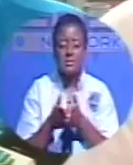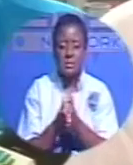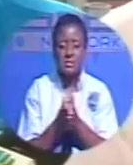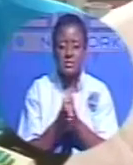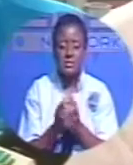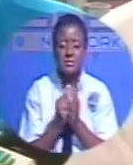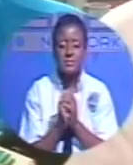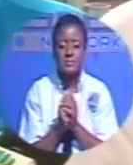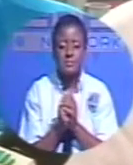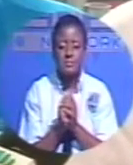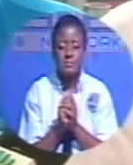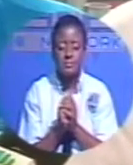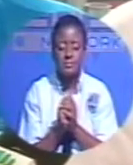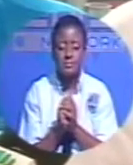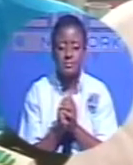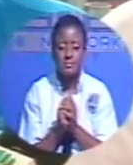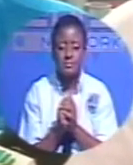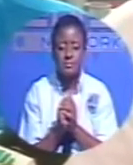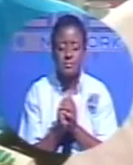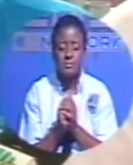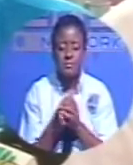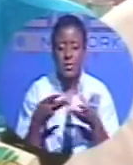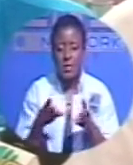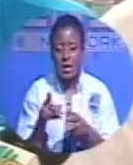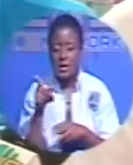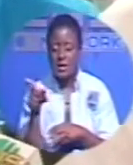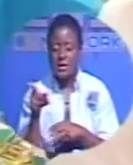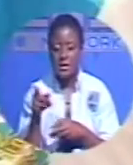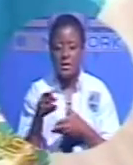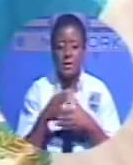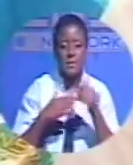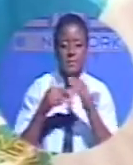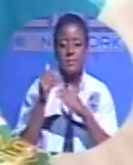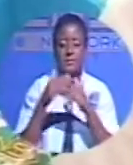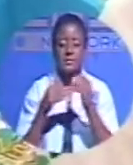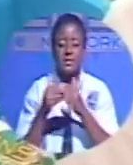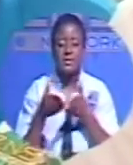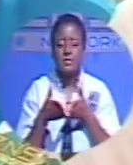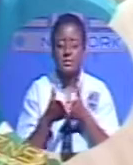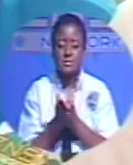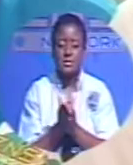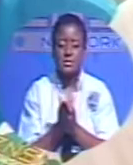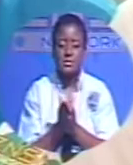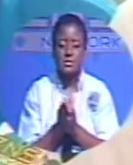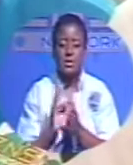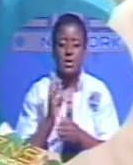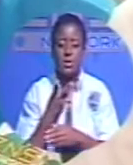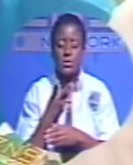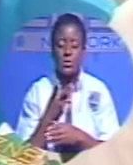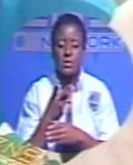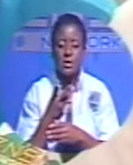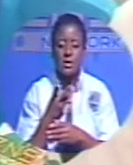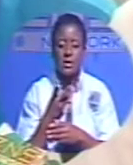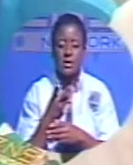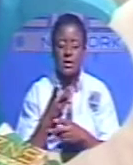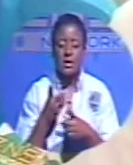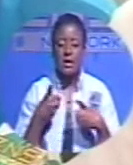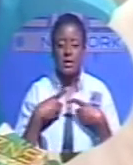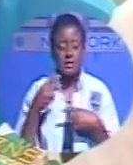behind me. And while he was building these boats, we came up with an idea